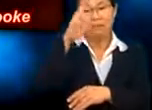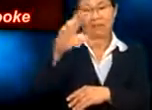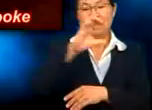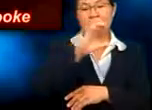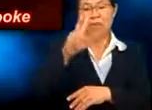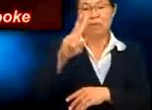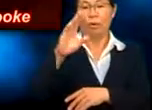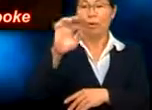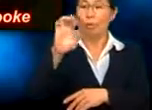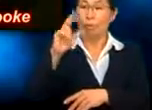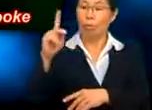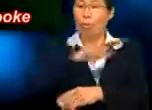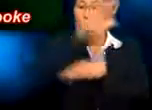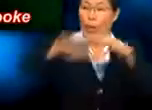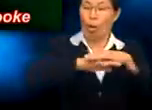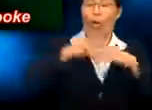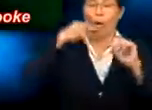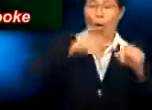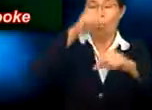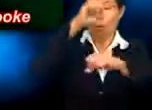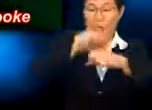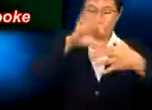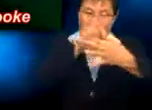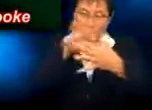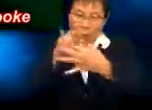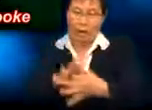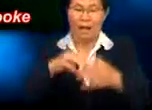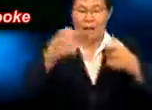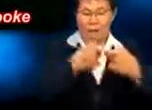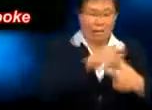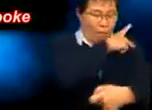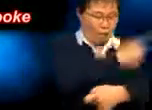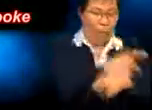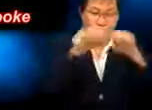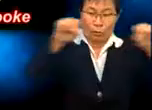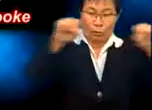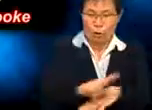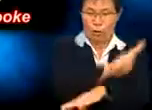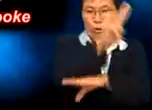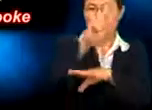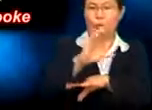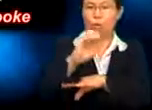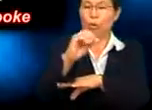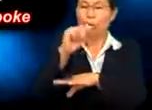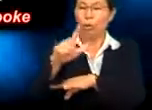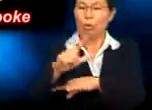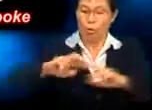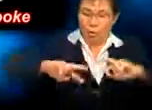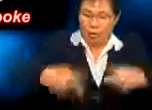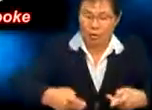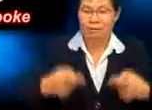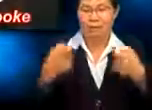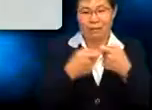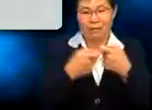Vyner-Brooke ordered the construction of an electrical power station. It used coal to generate